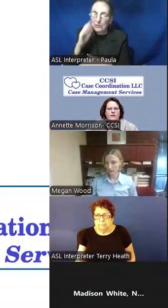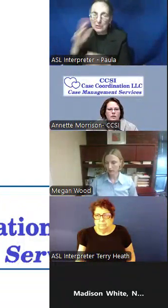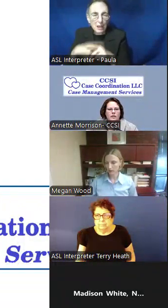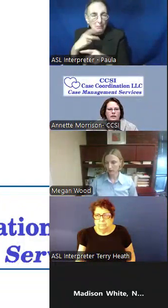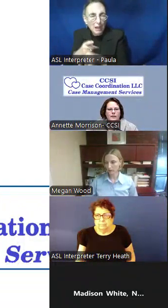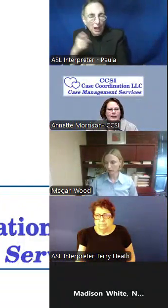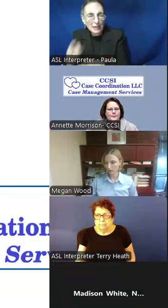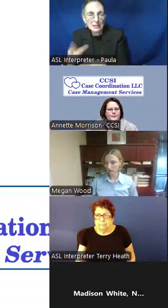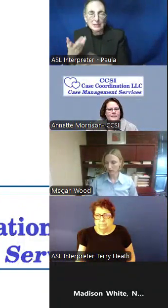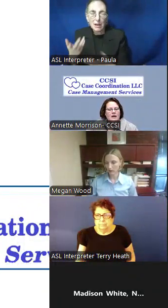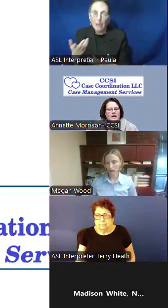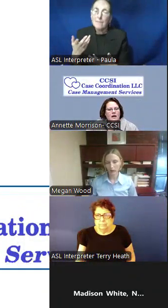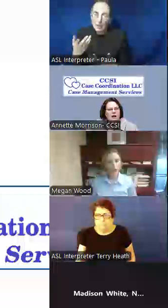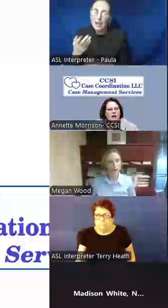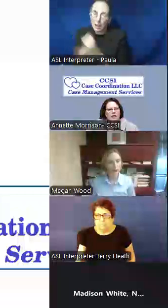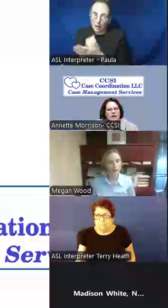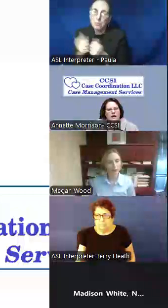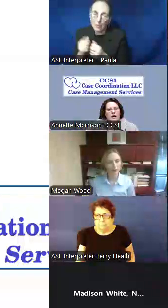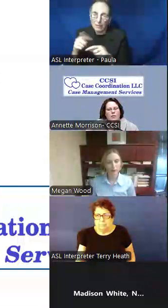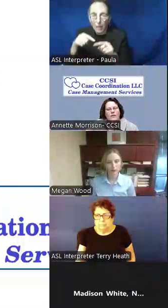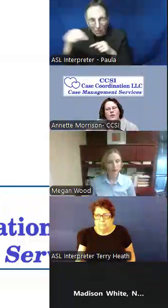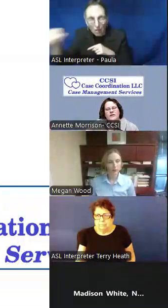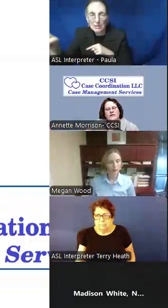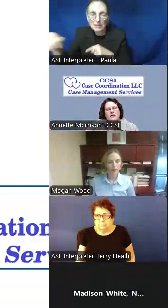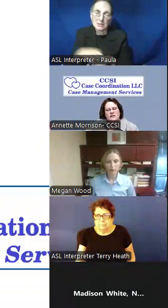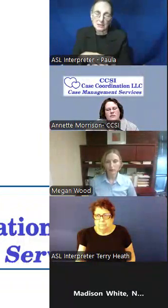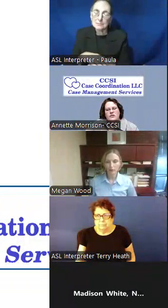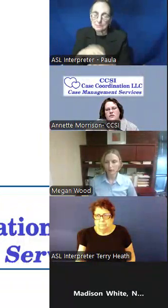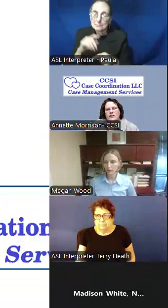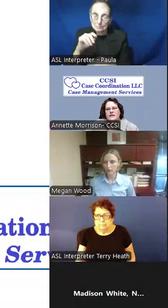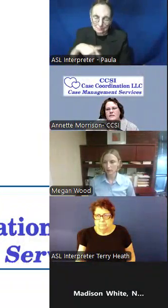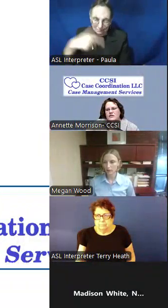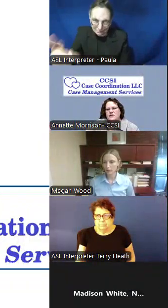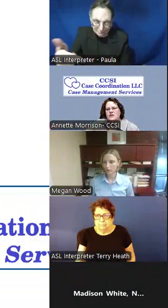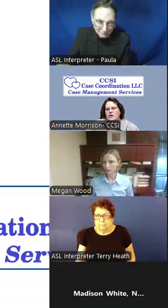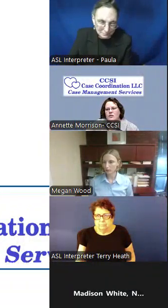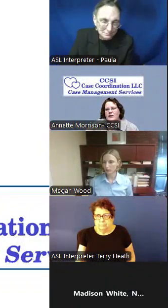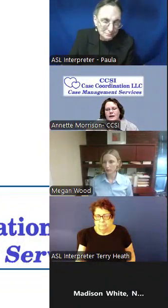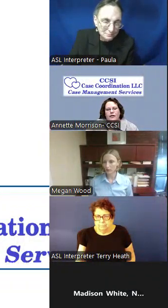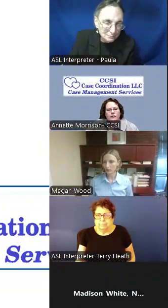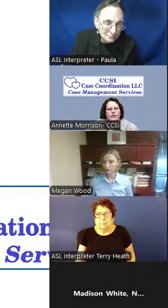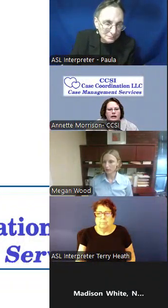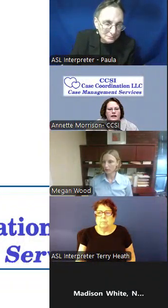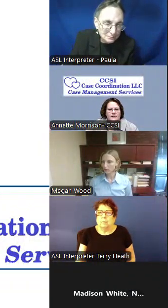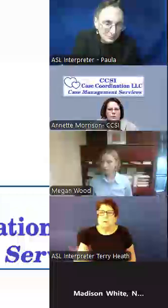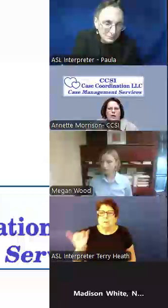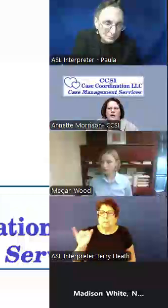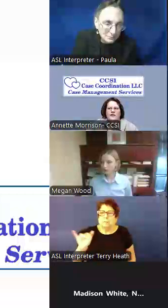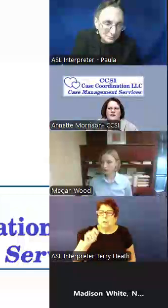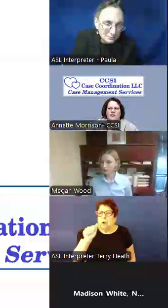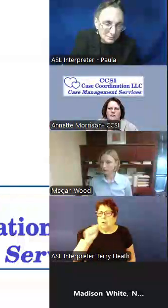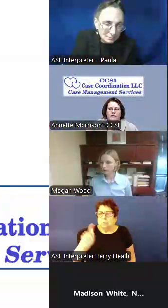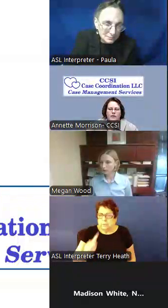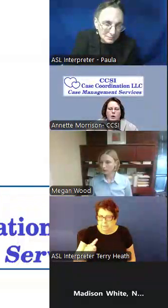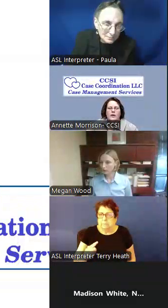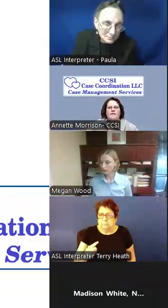assistance here locally for mom. And then, of course, Alzheimer's and related dementias are a big caregiver need as well,